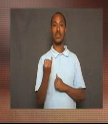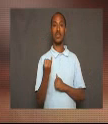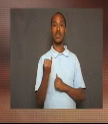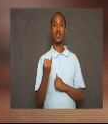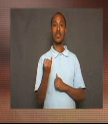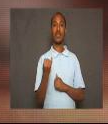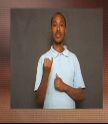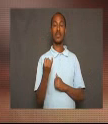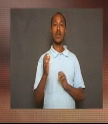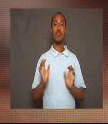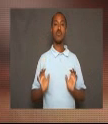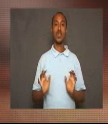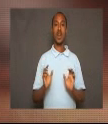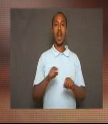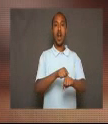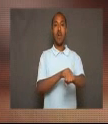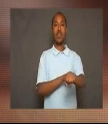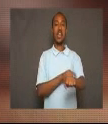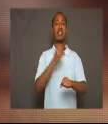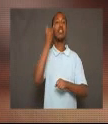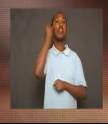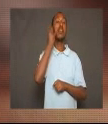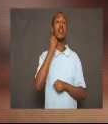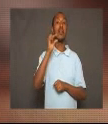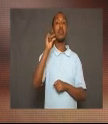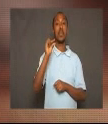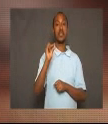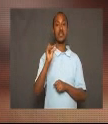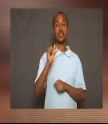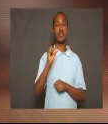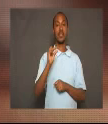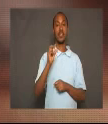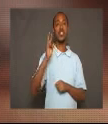into long, thin pieces, such as wires.